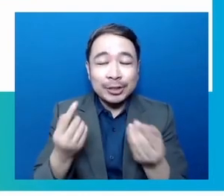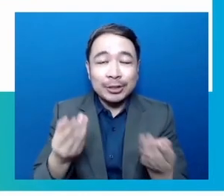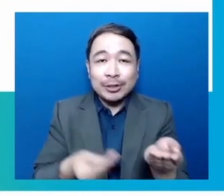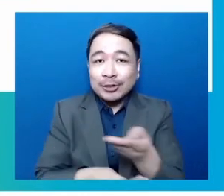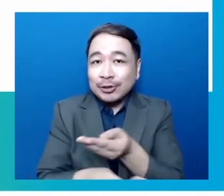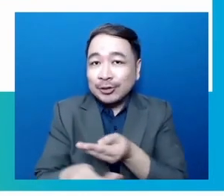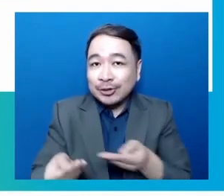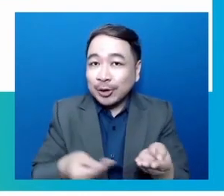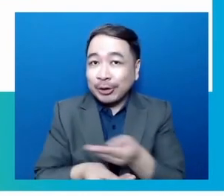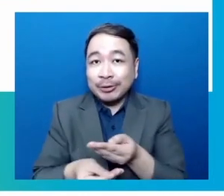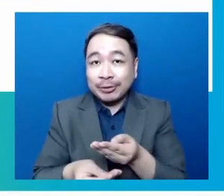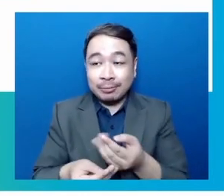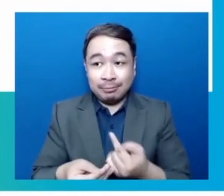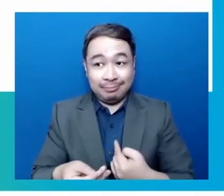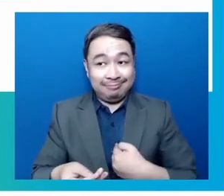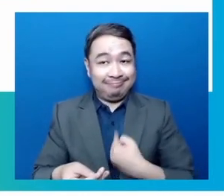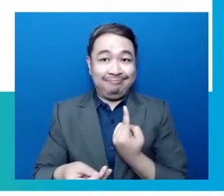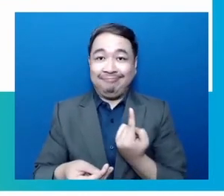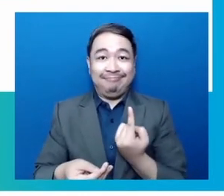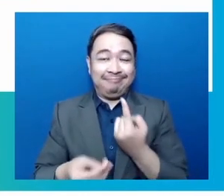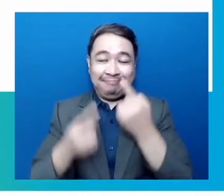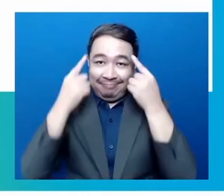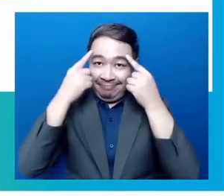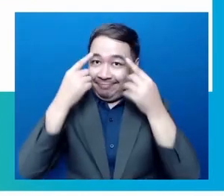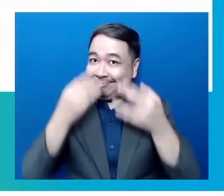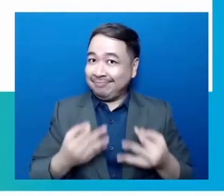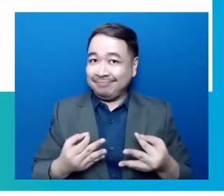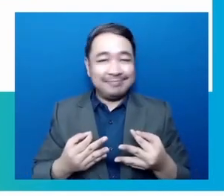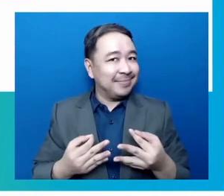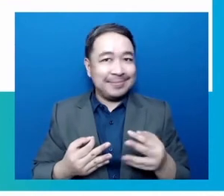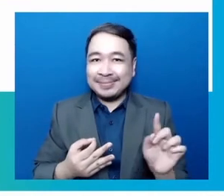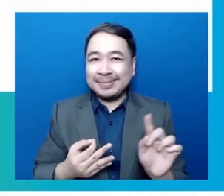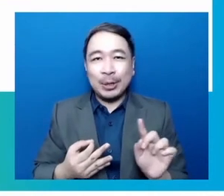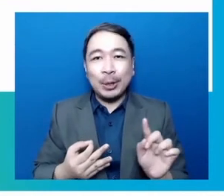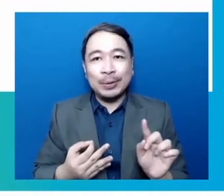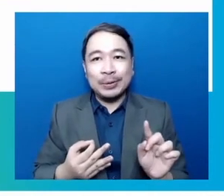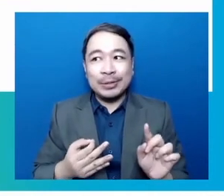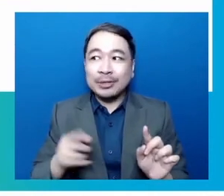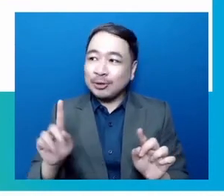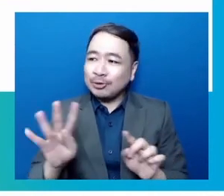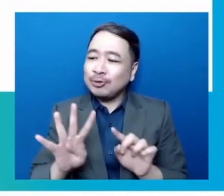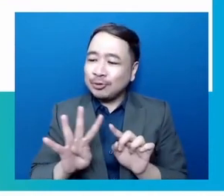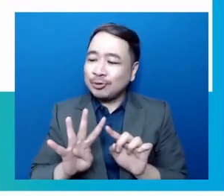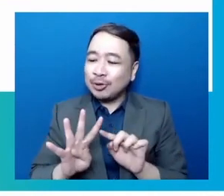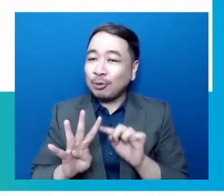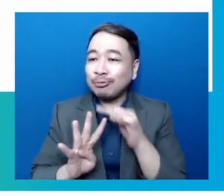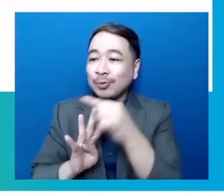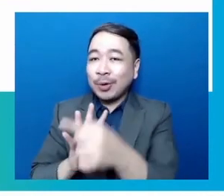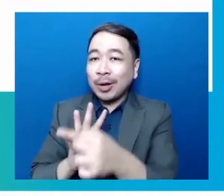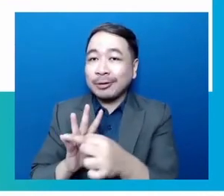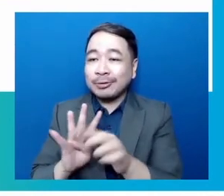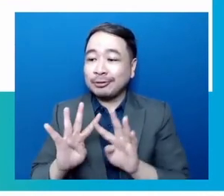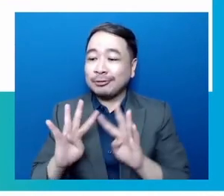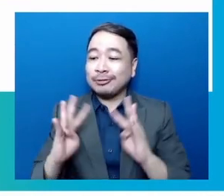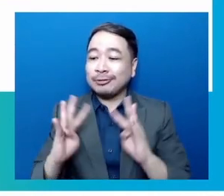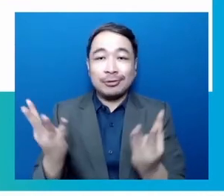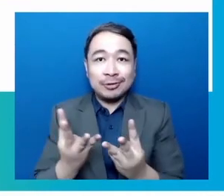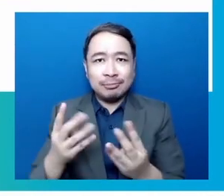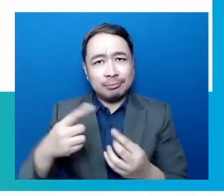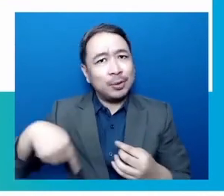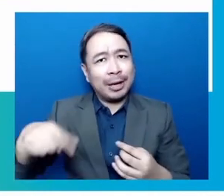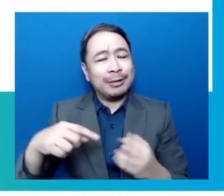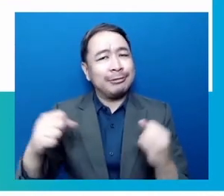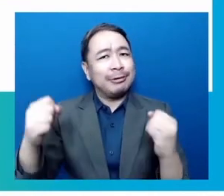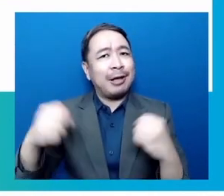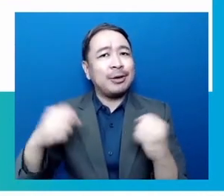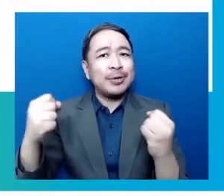and like-minded colleagues really make the case to achieve a consensus as close as possible to where we